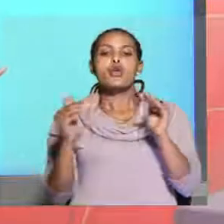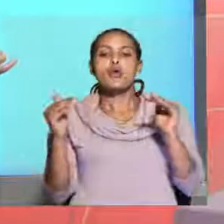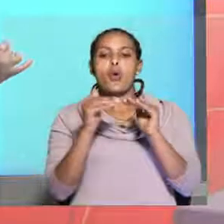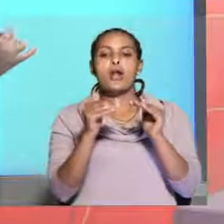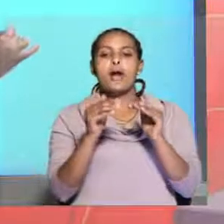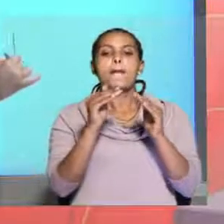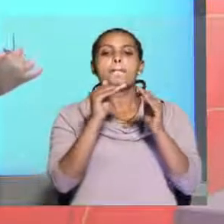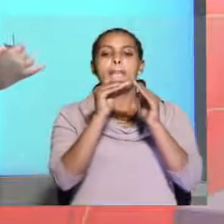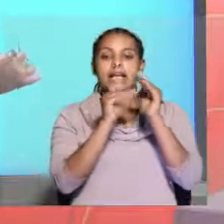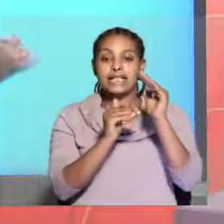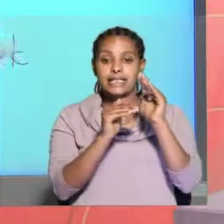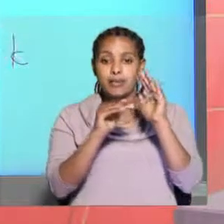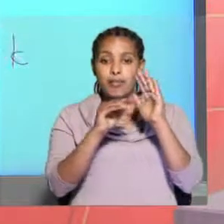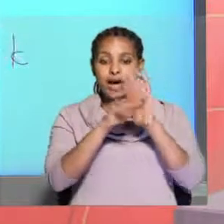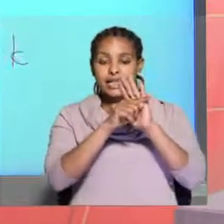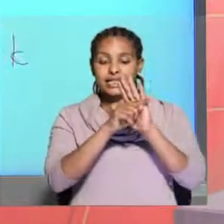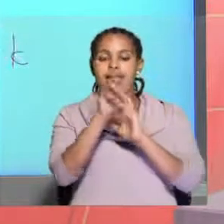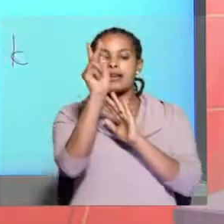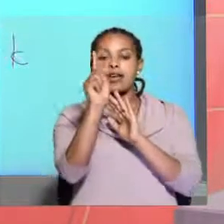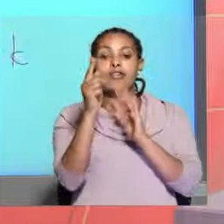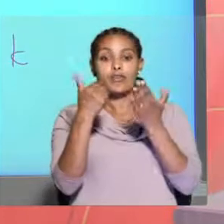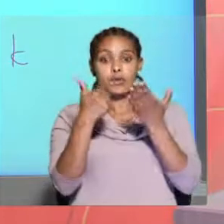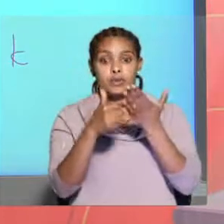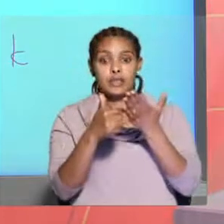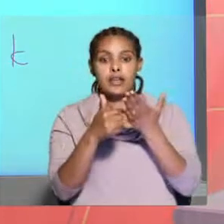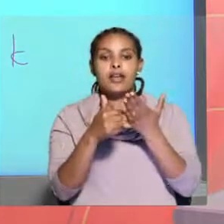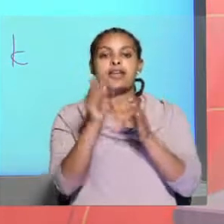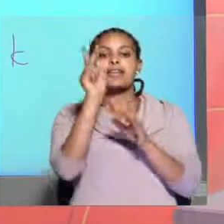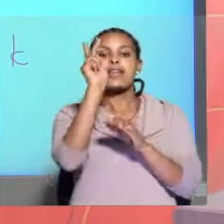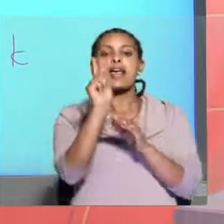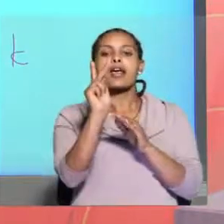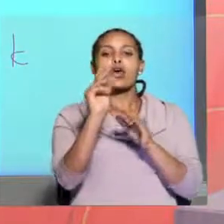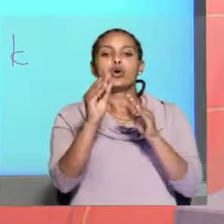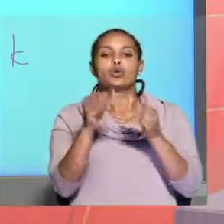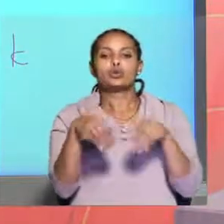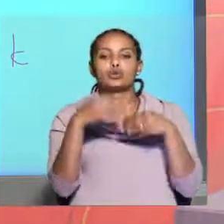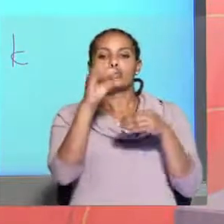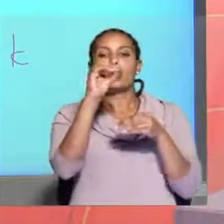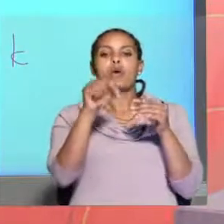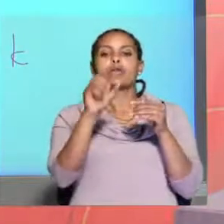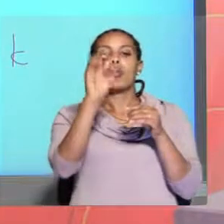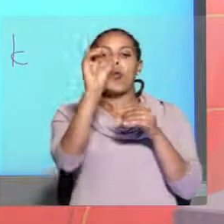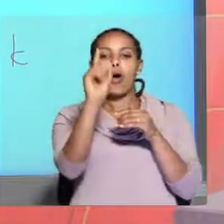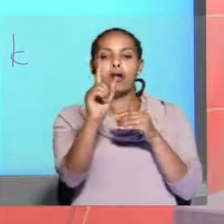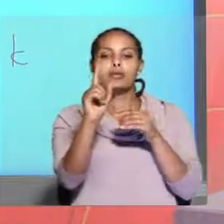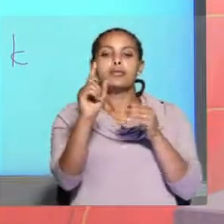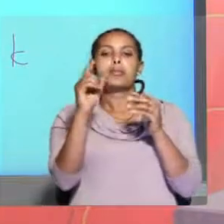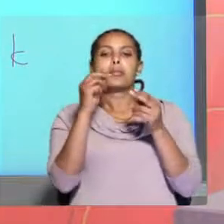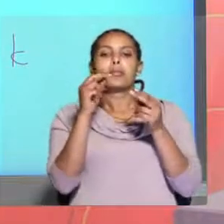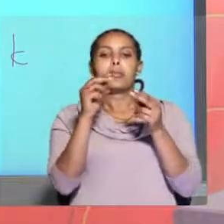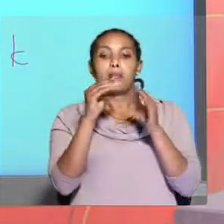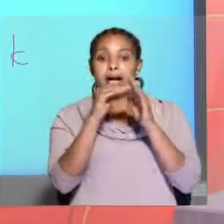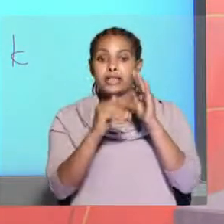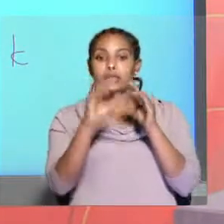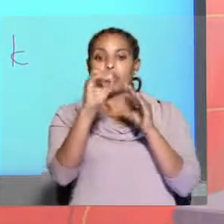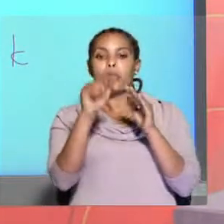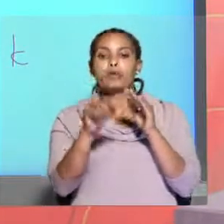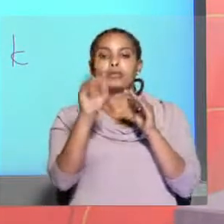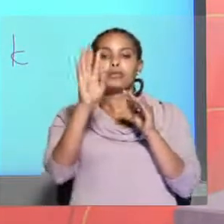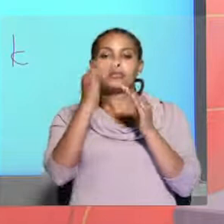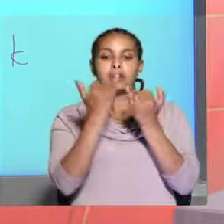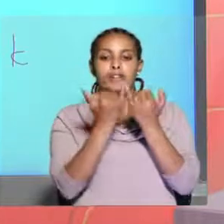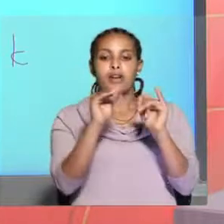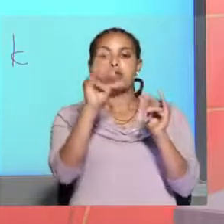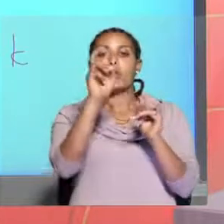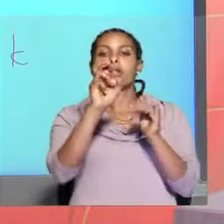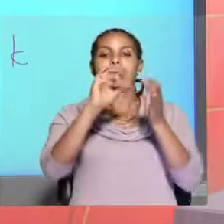equal minus K. From this, K equal 0.1 minus 0.4 is minus 0.3